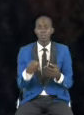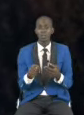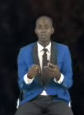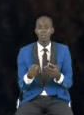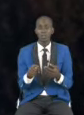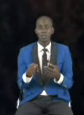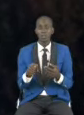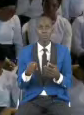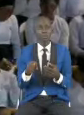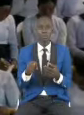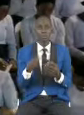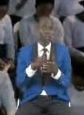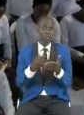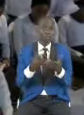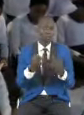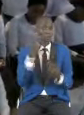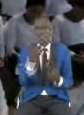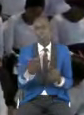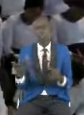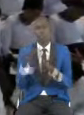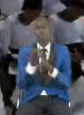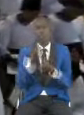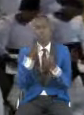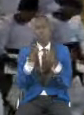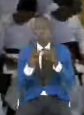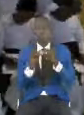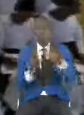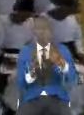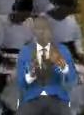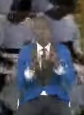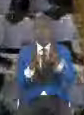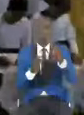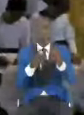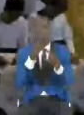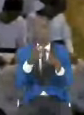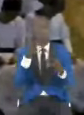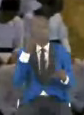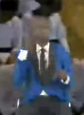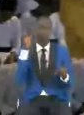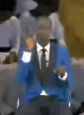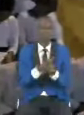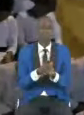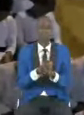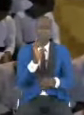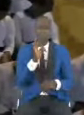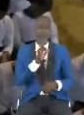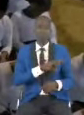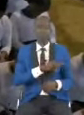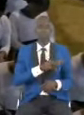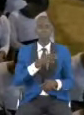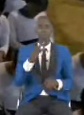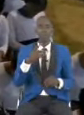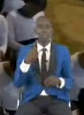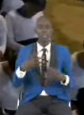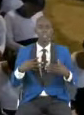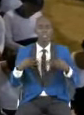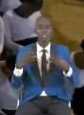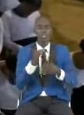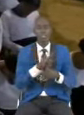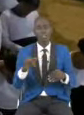Three things. Number one, the promised benefits of the healing covenant. There's a